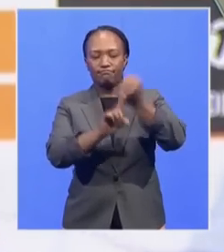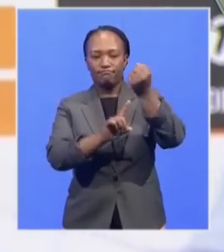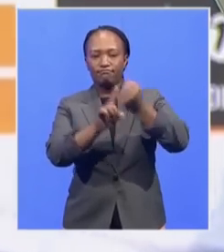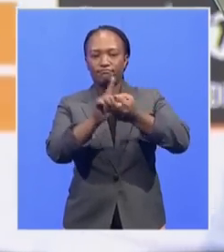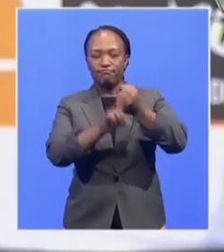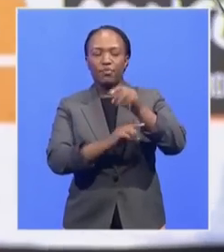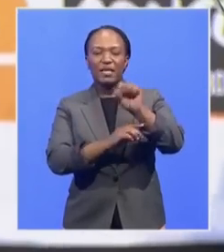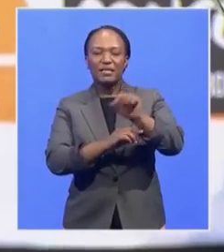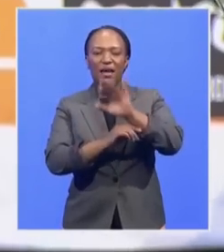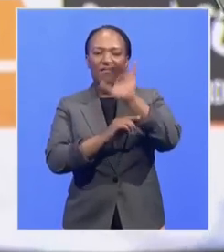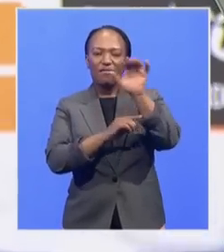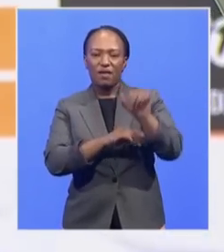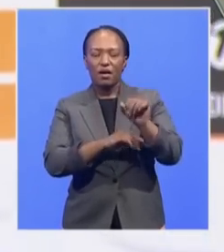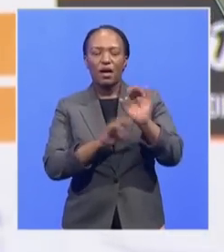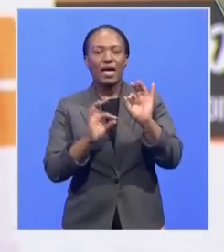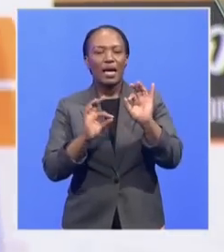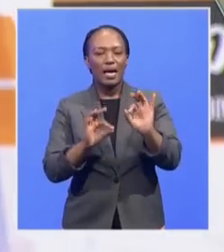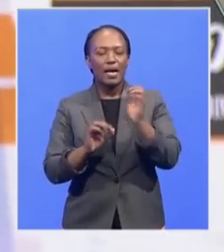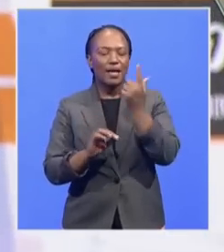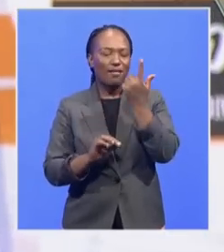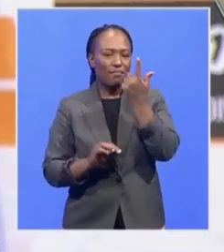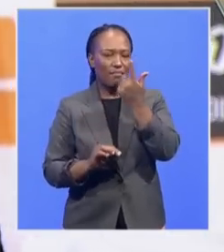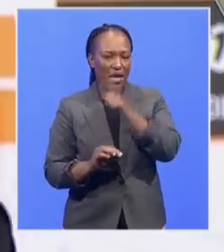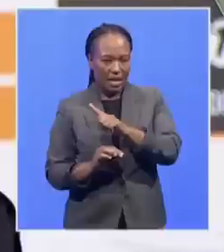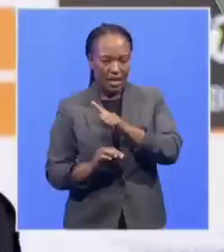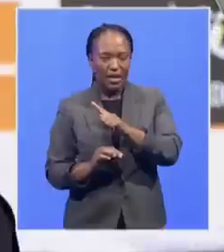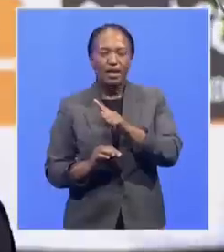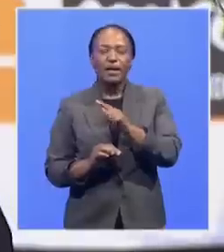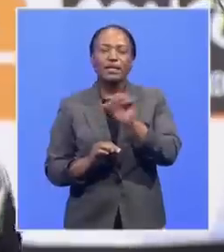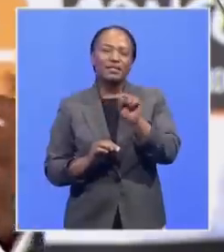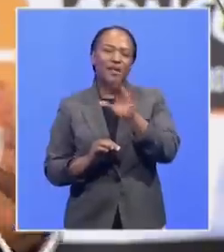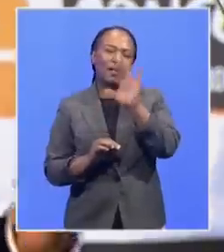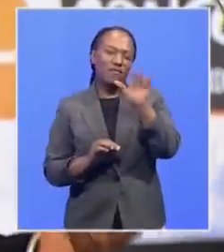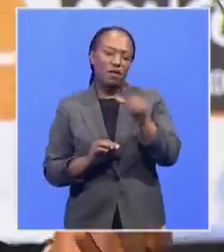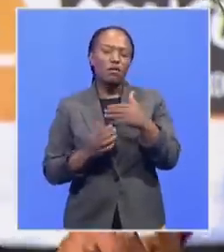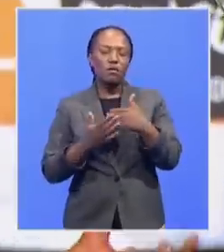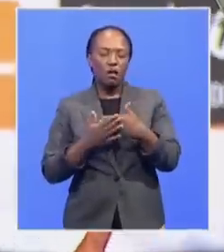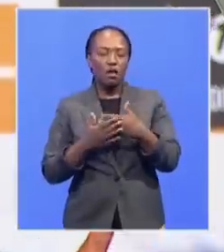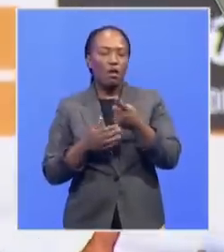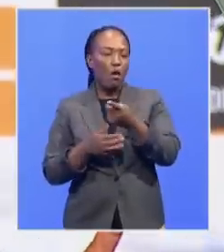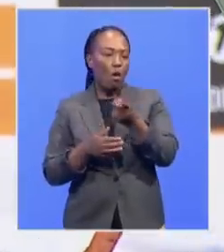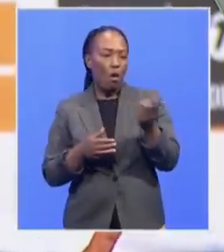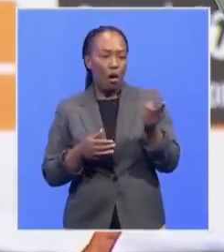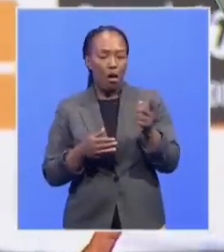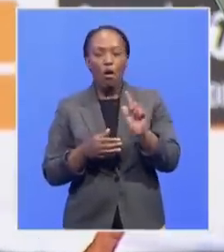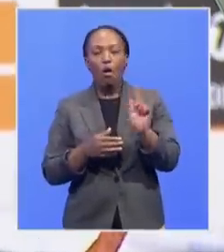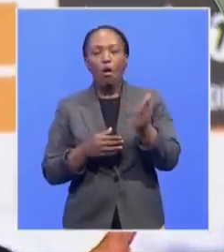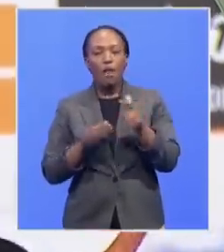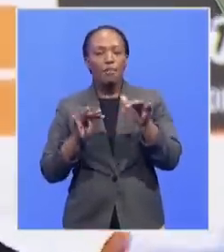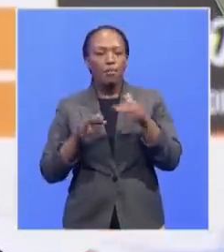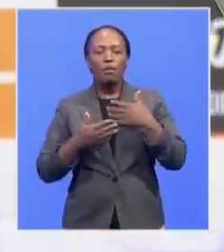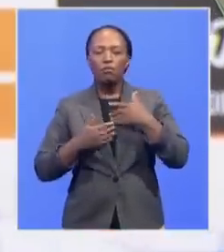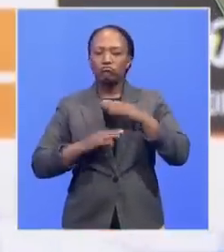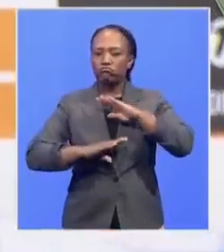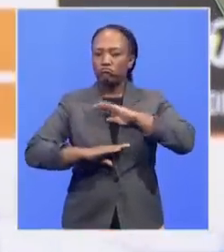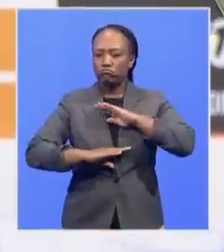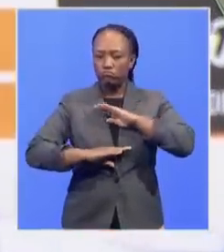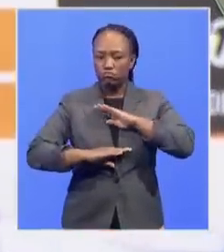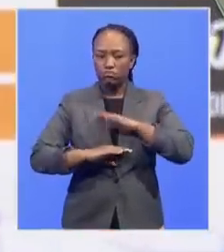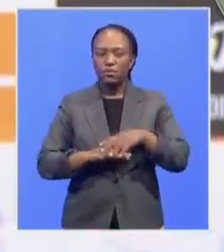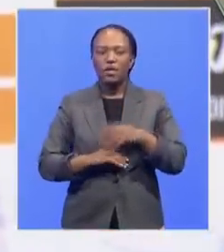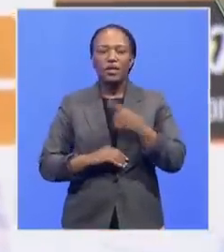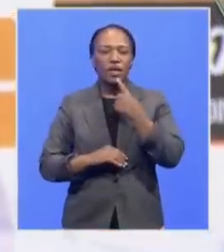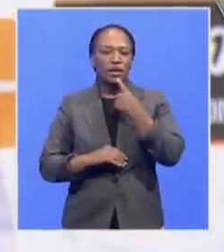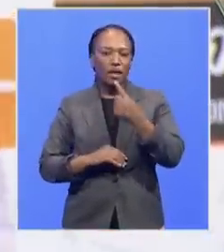e pila South Africa e tla kgotsofatsang batho ba heso kaofela. So ke re a re